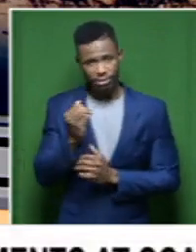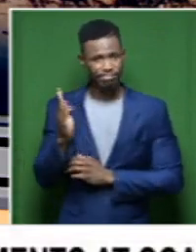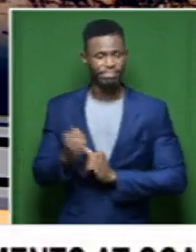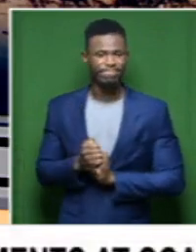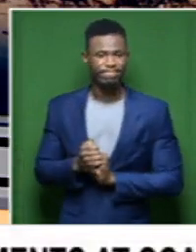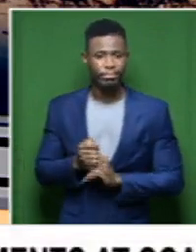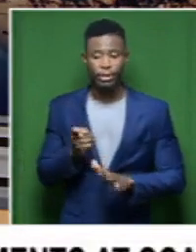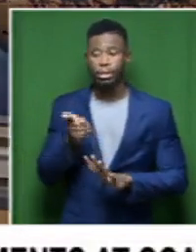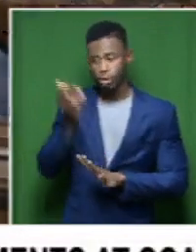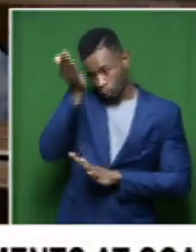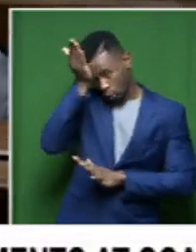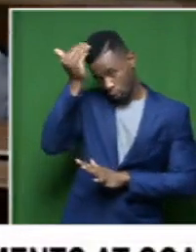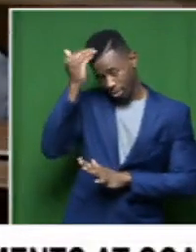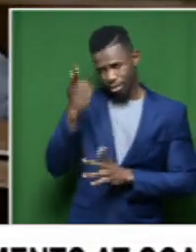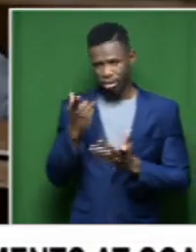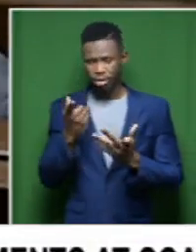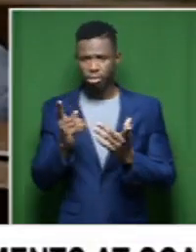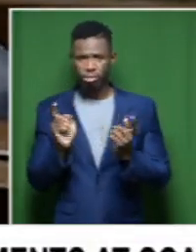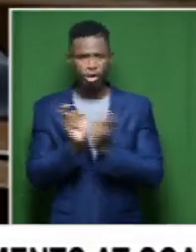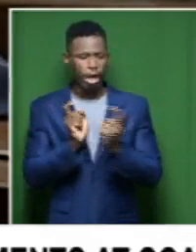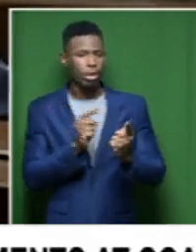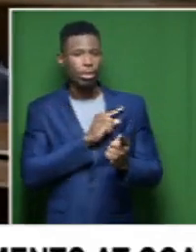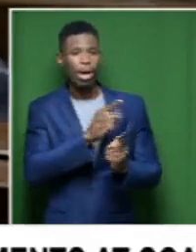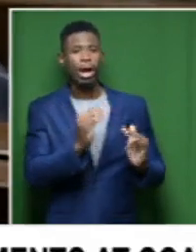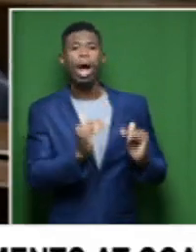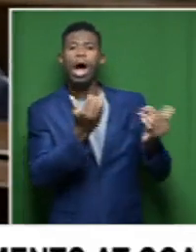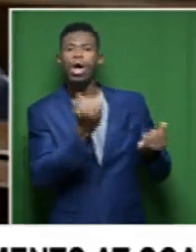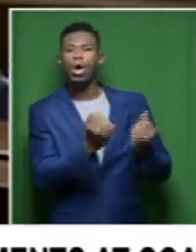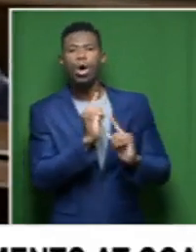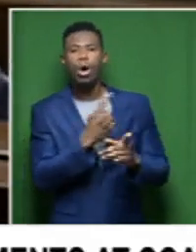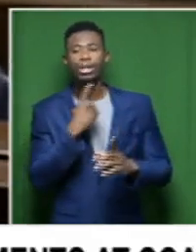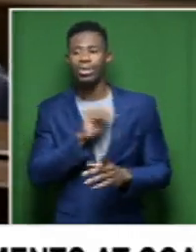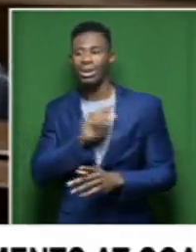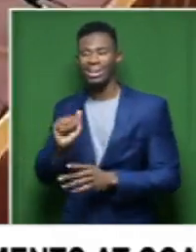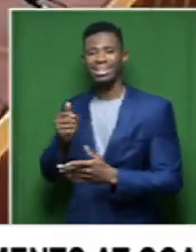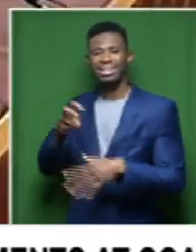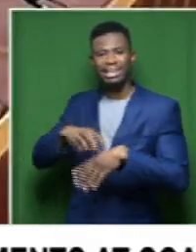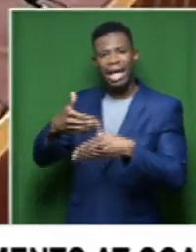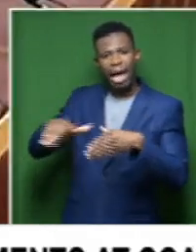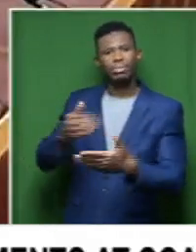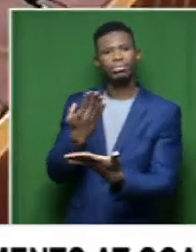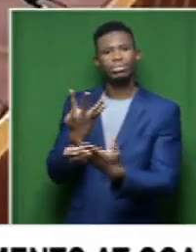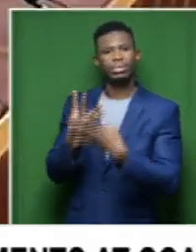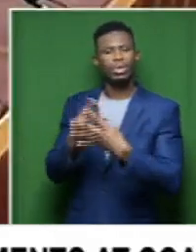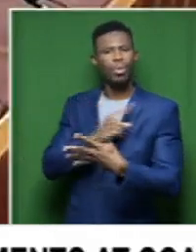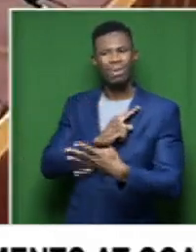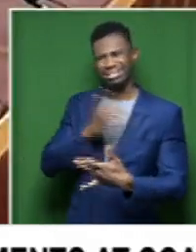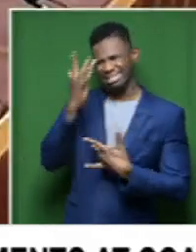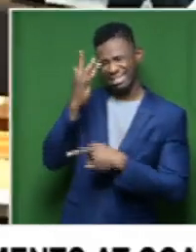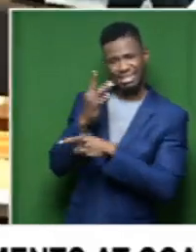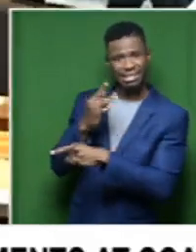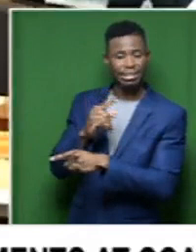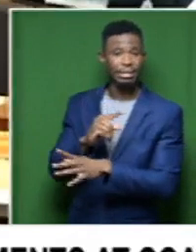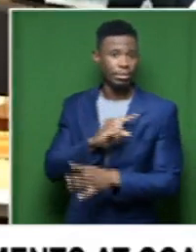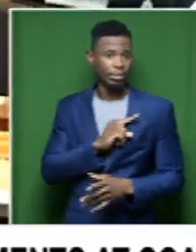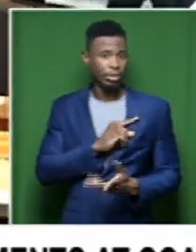challenging the High Court order which overturned his release on medical parole by former Correctional Services Commissioner Arthur Fraser. In